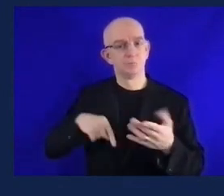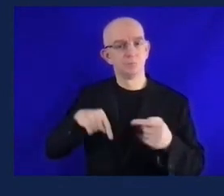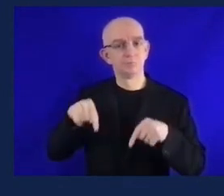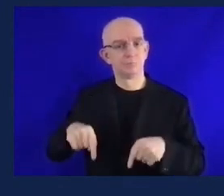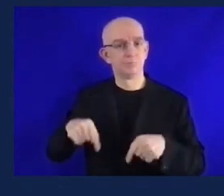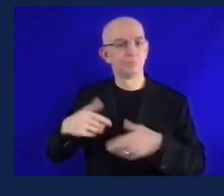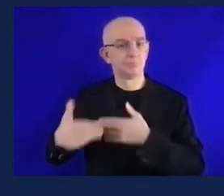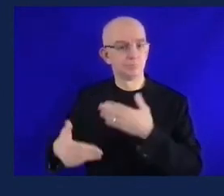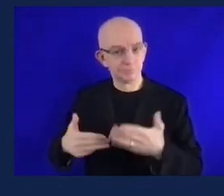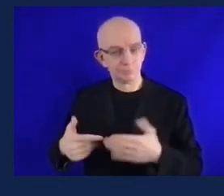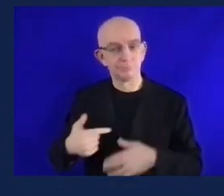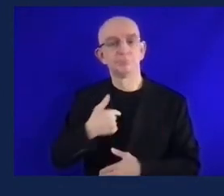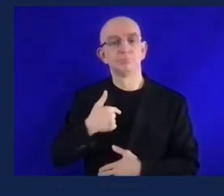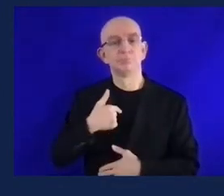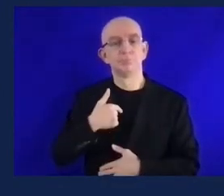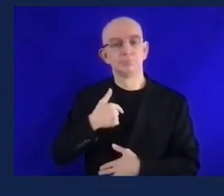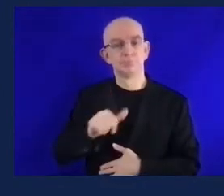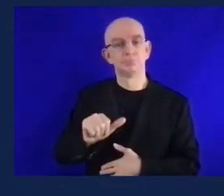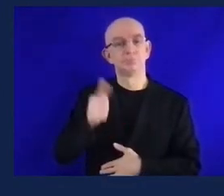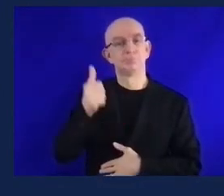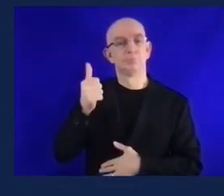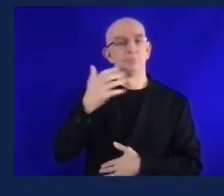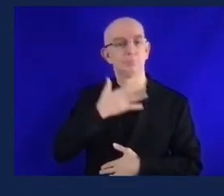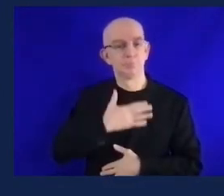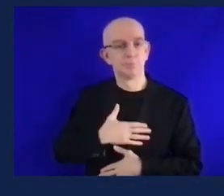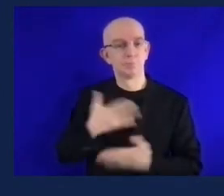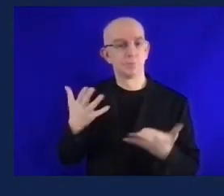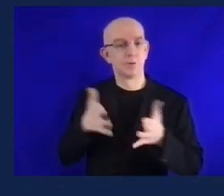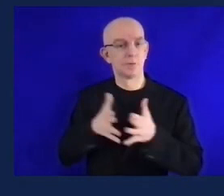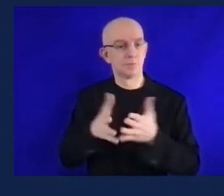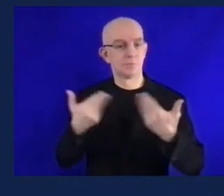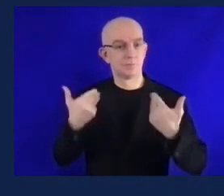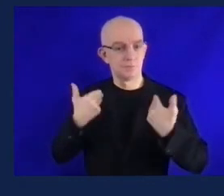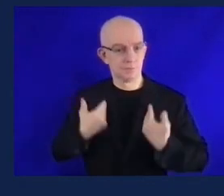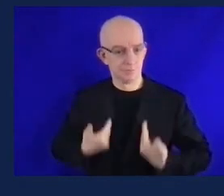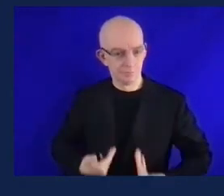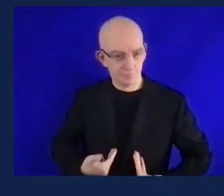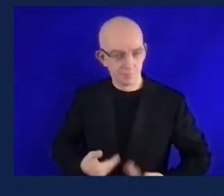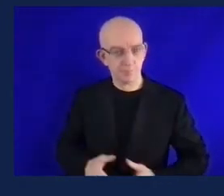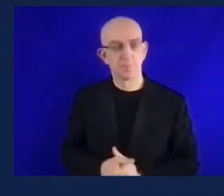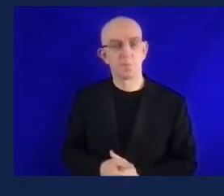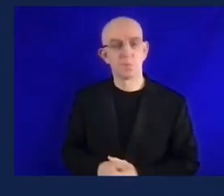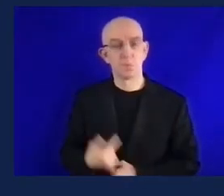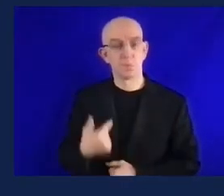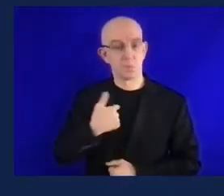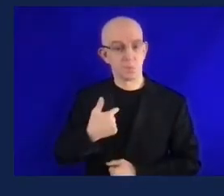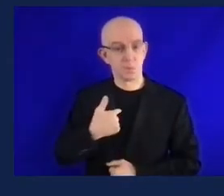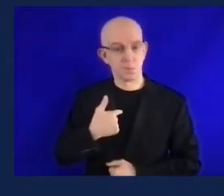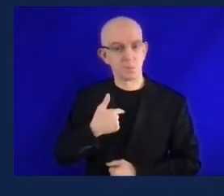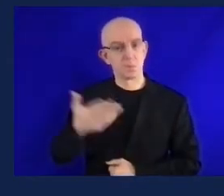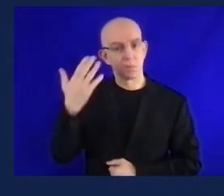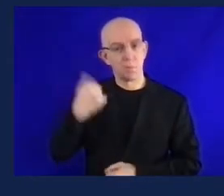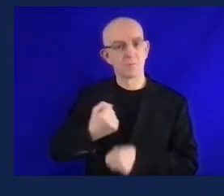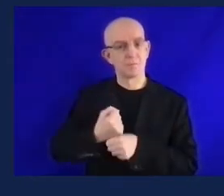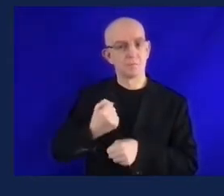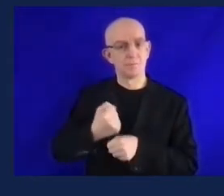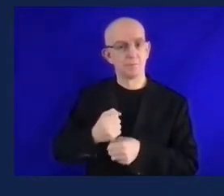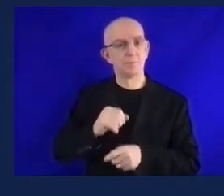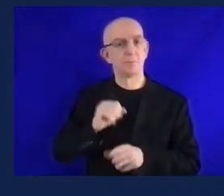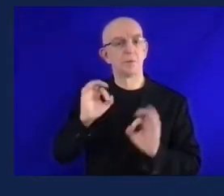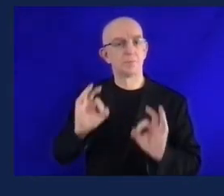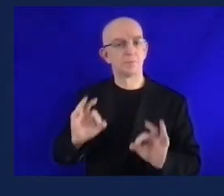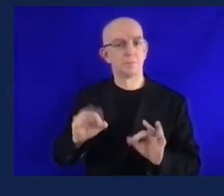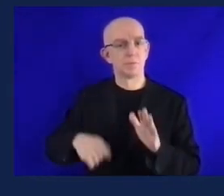Barcelona and Levante. And I managed also to play for the Spanish national team. With